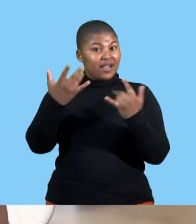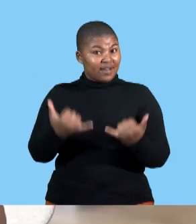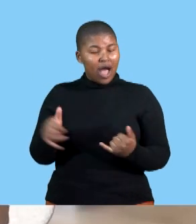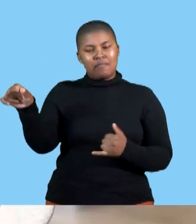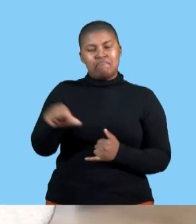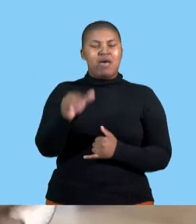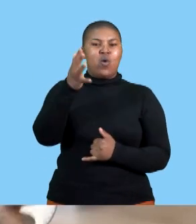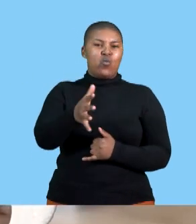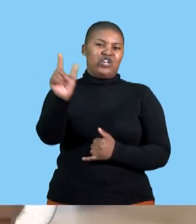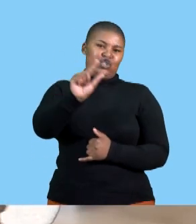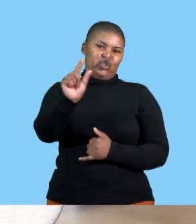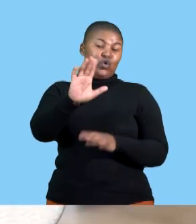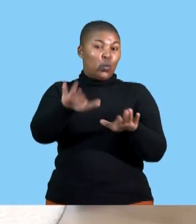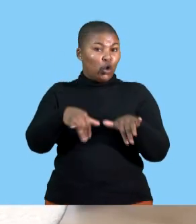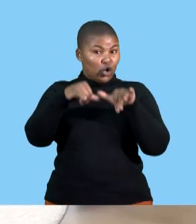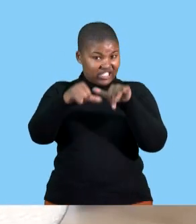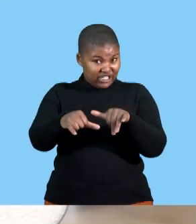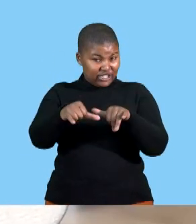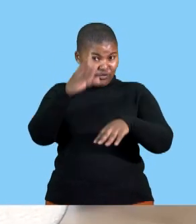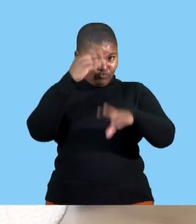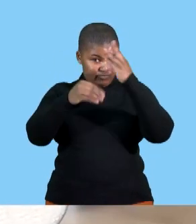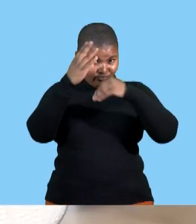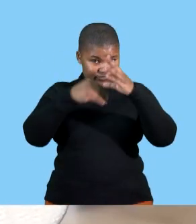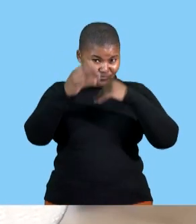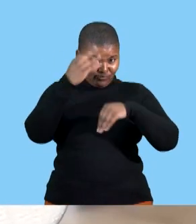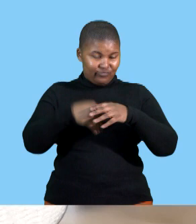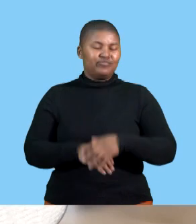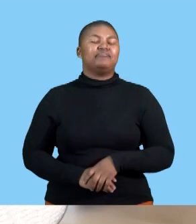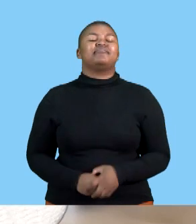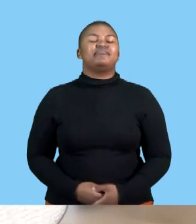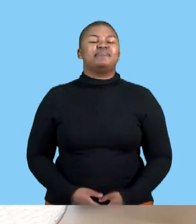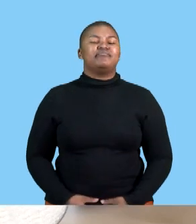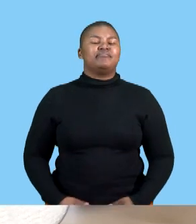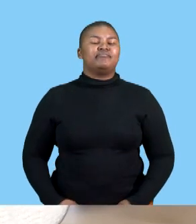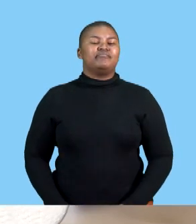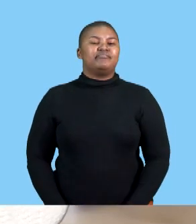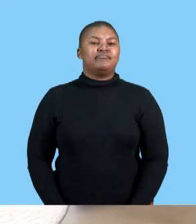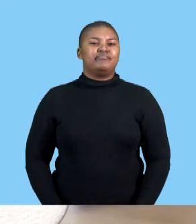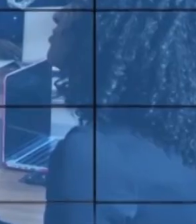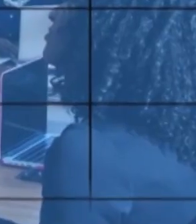we're going to continue with the benefits of creative thinking. I'll see you just now.